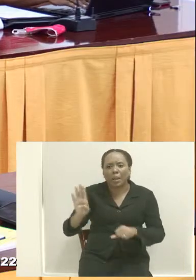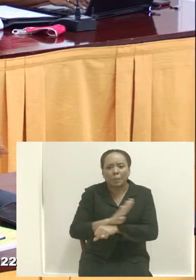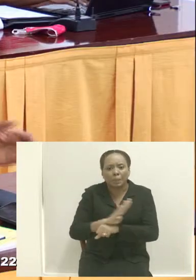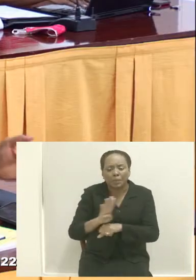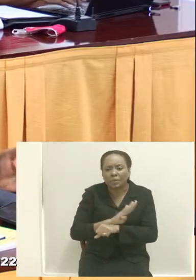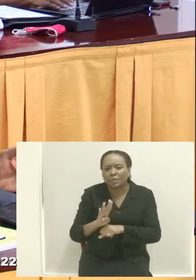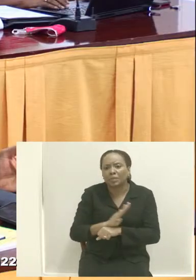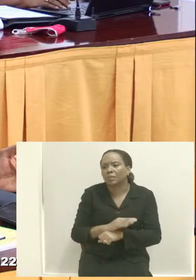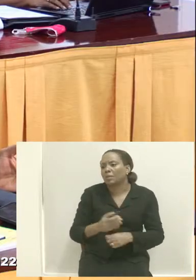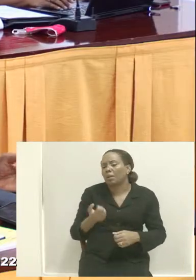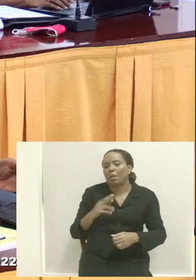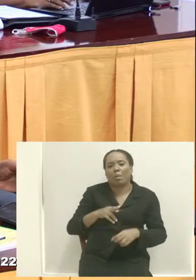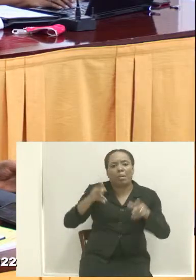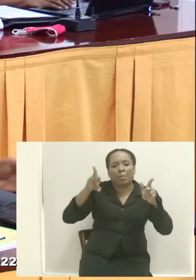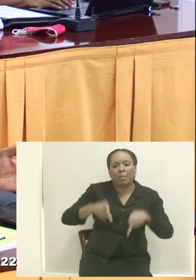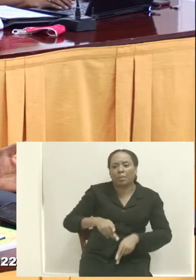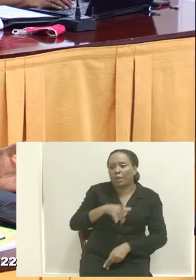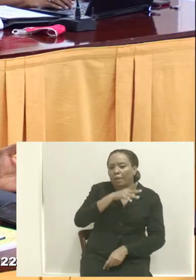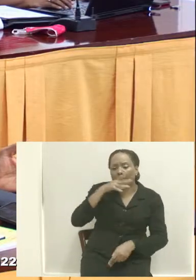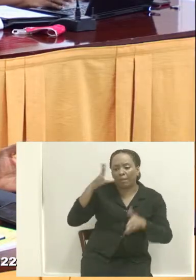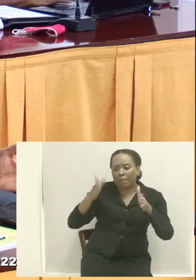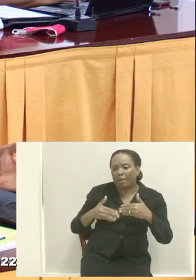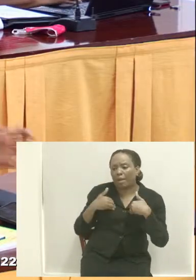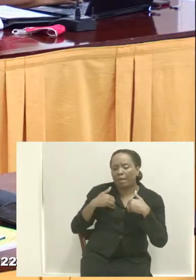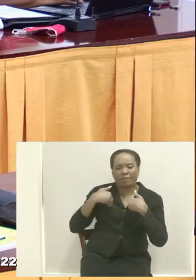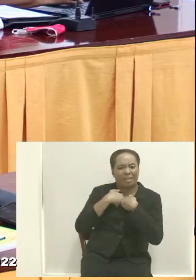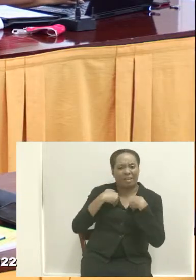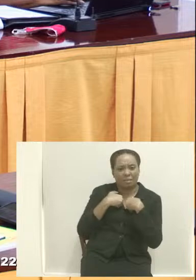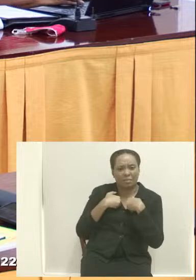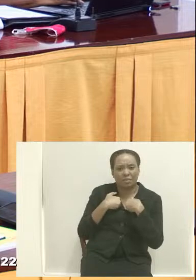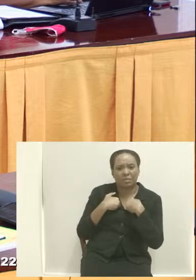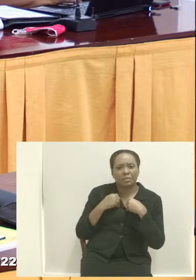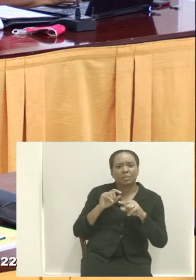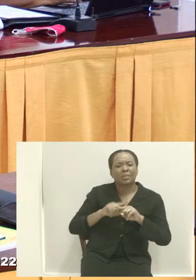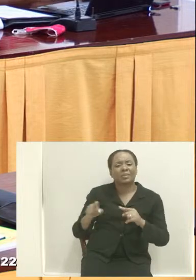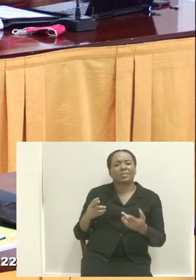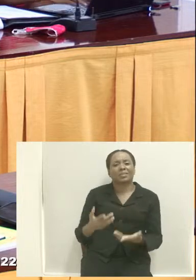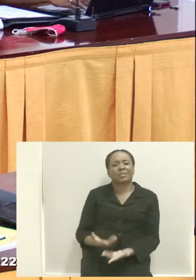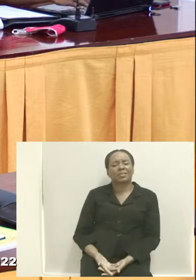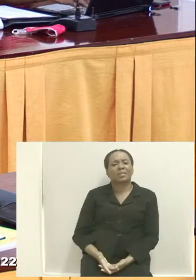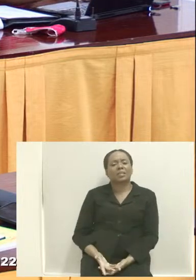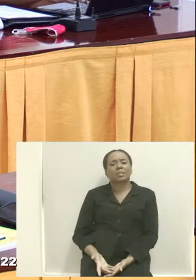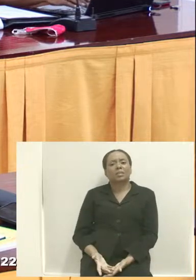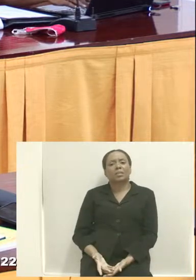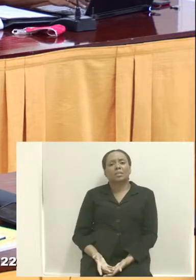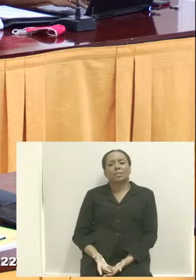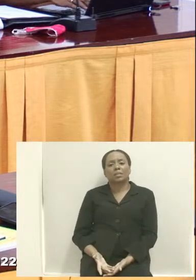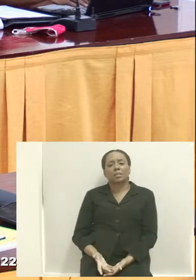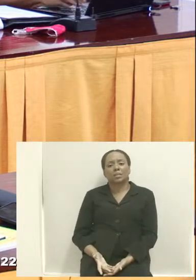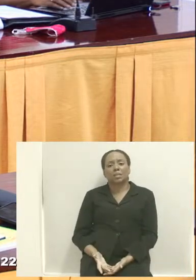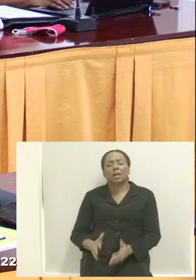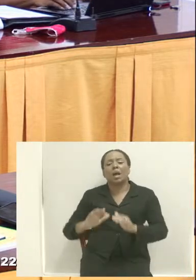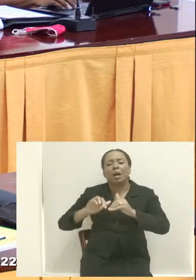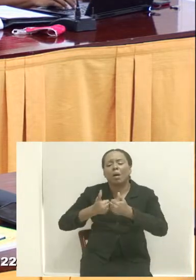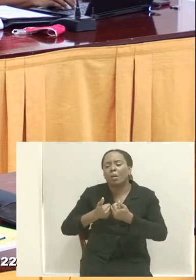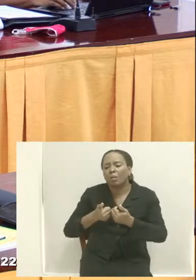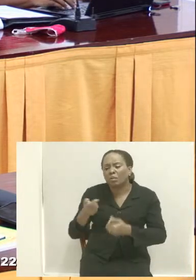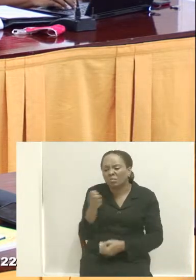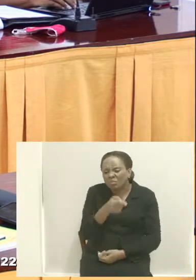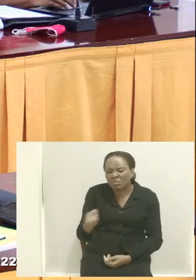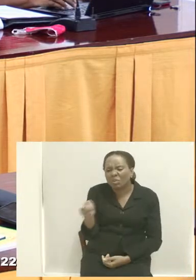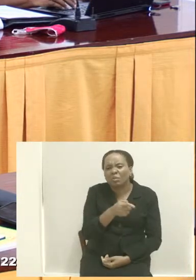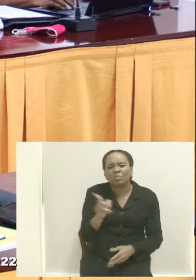livestock. The reality is, ma'am, what we must now do is to find a way of capturing